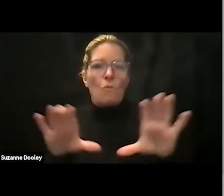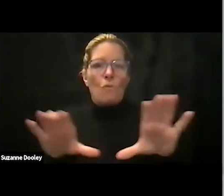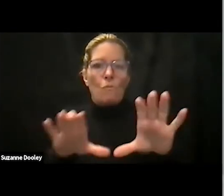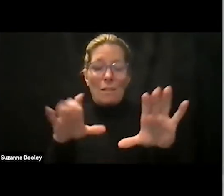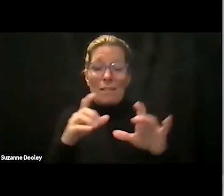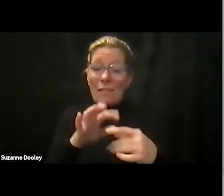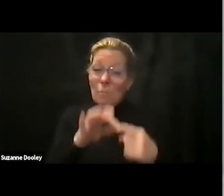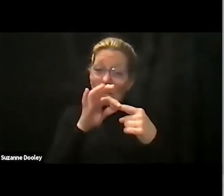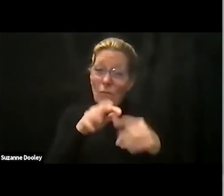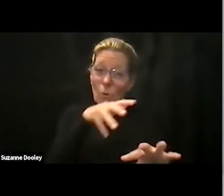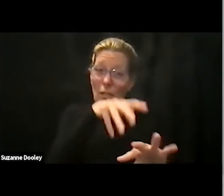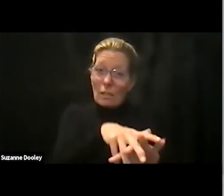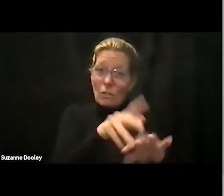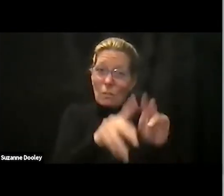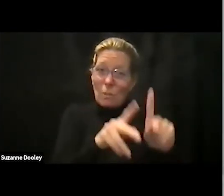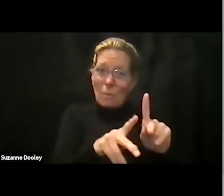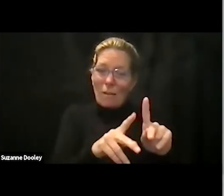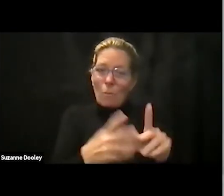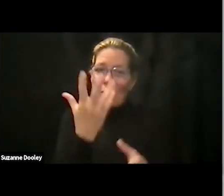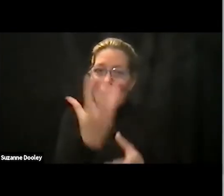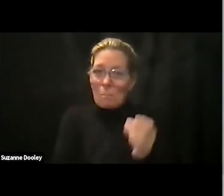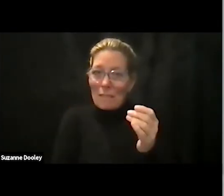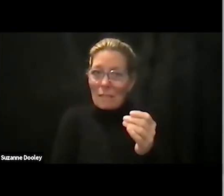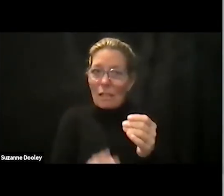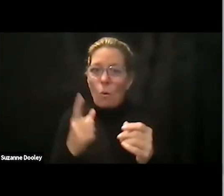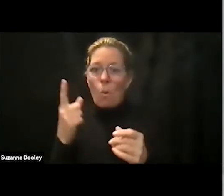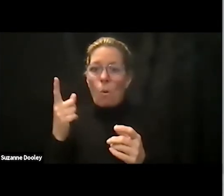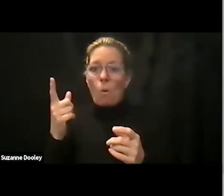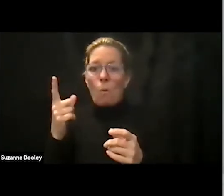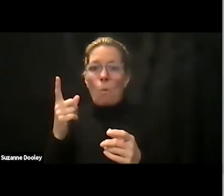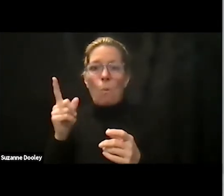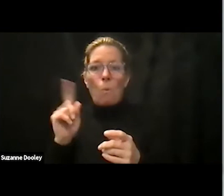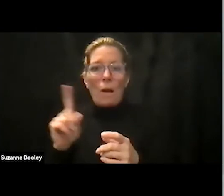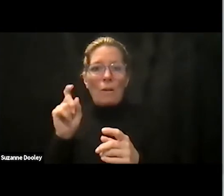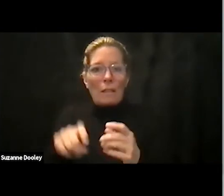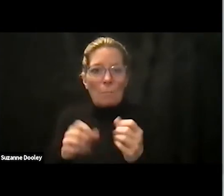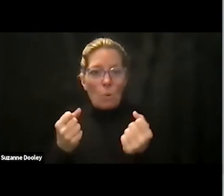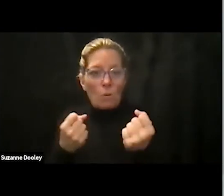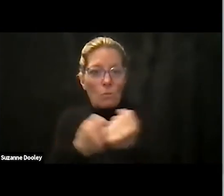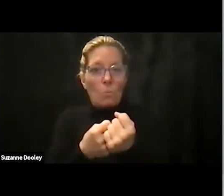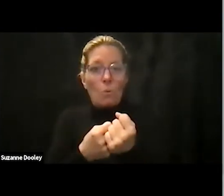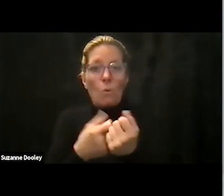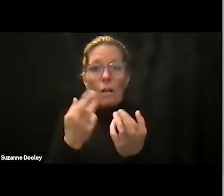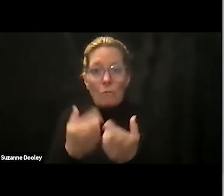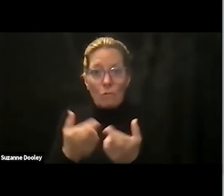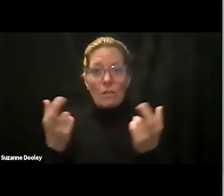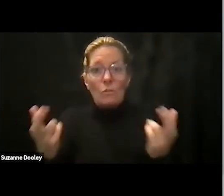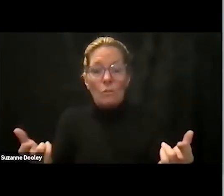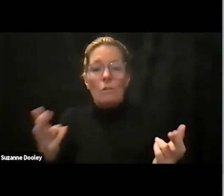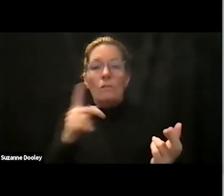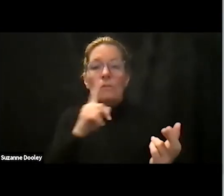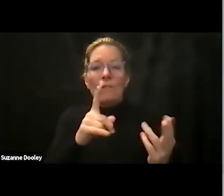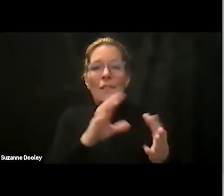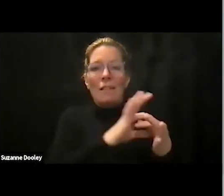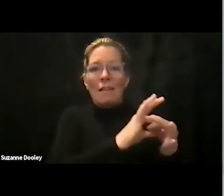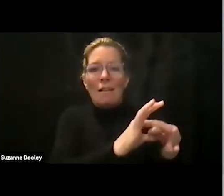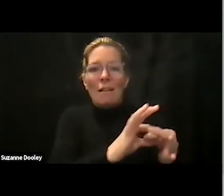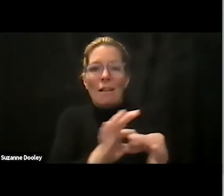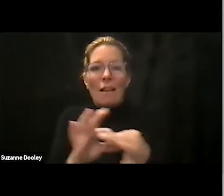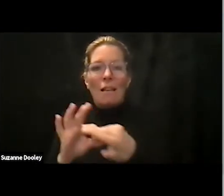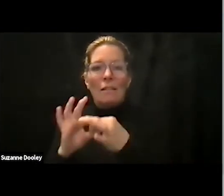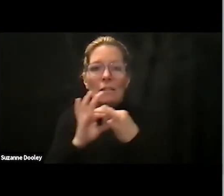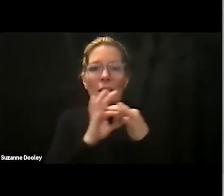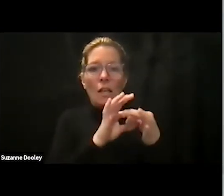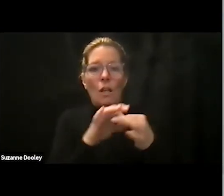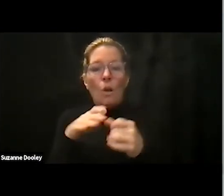I think the missing link, or the link that needs more support and specifically more resources, is connecting the local